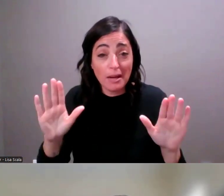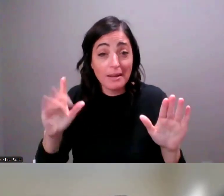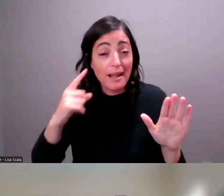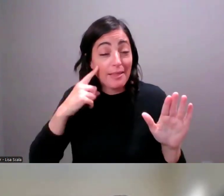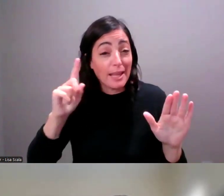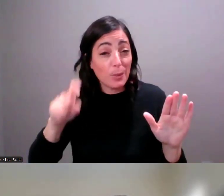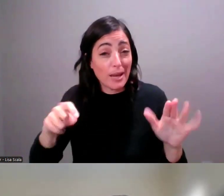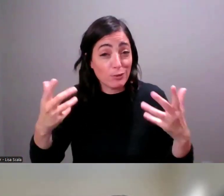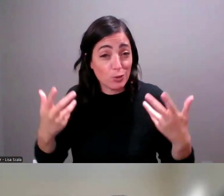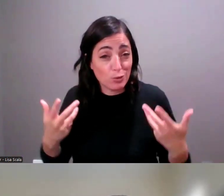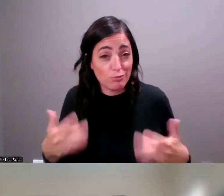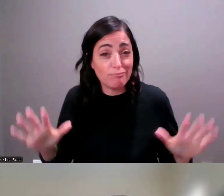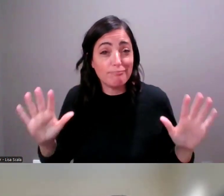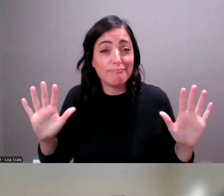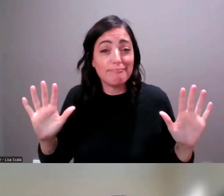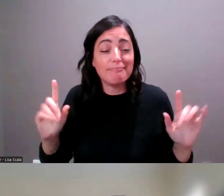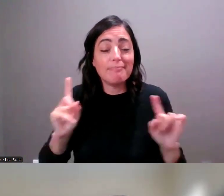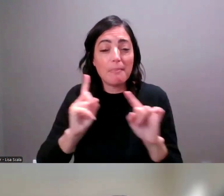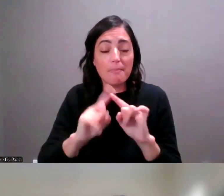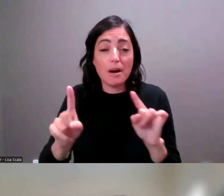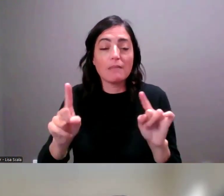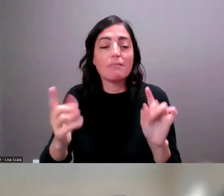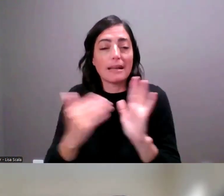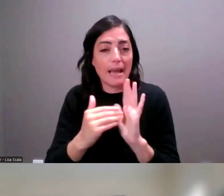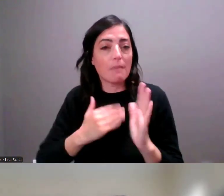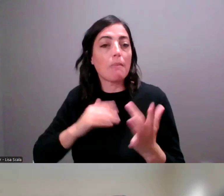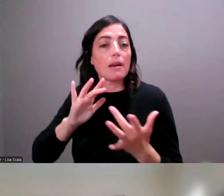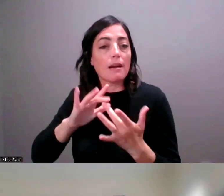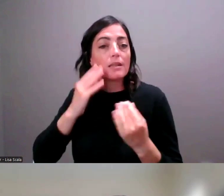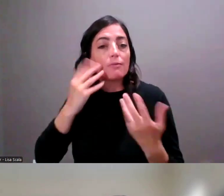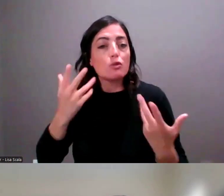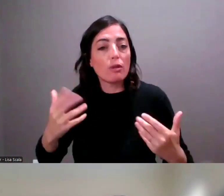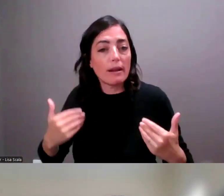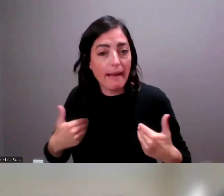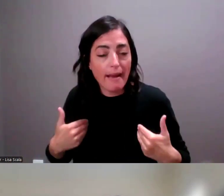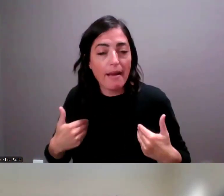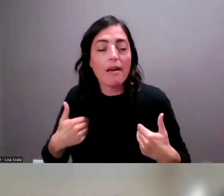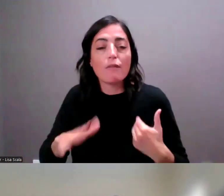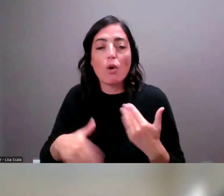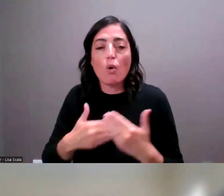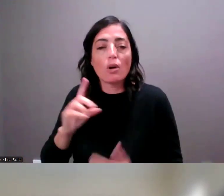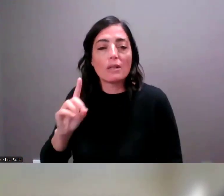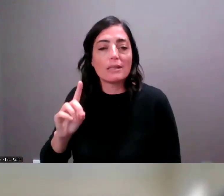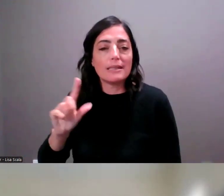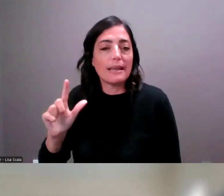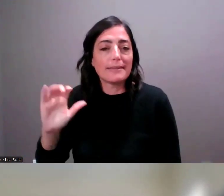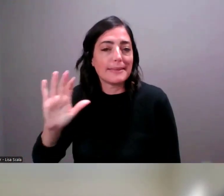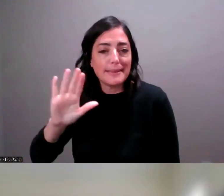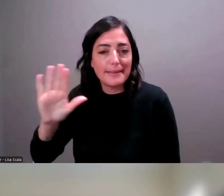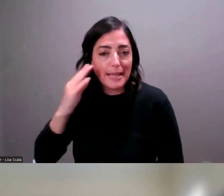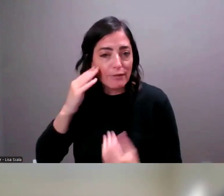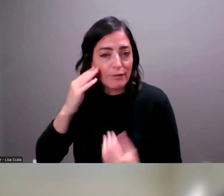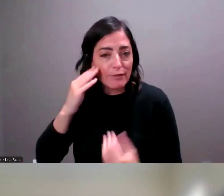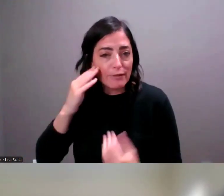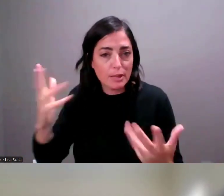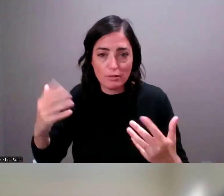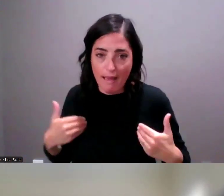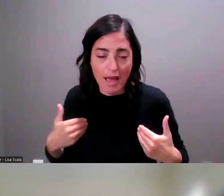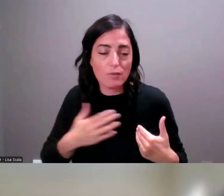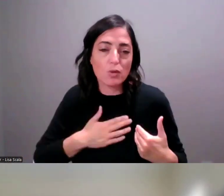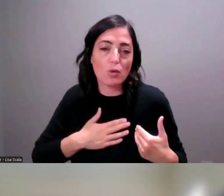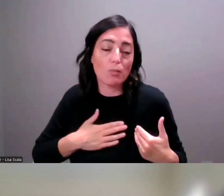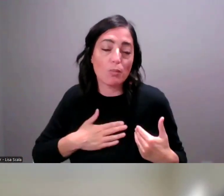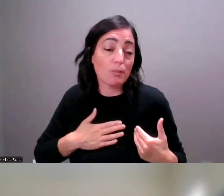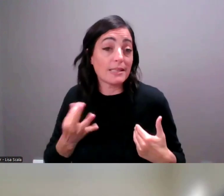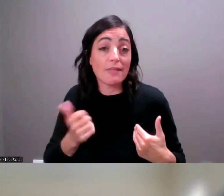Great. I think we need to wrap up, but you have my contact information and all of DLC's information. Please feel free